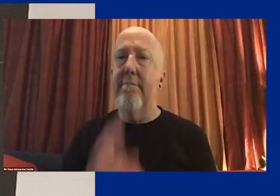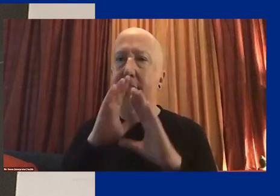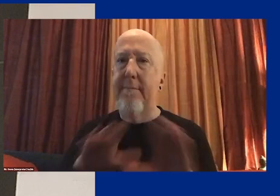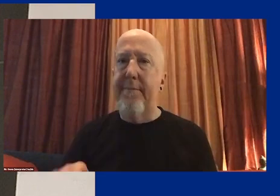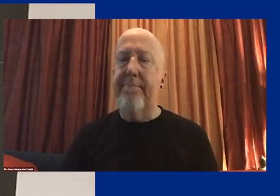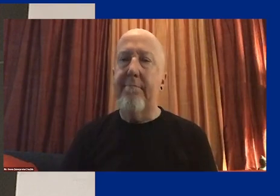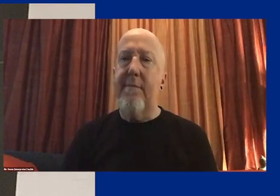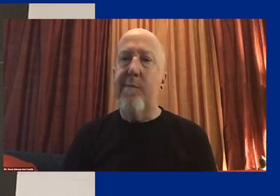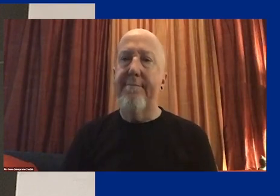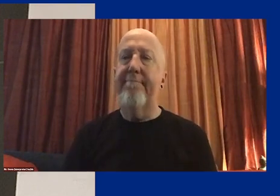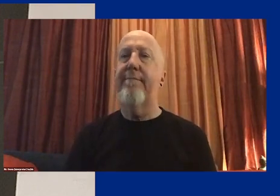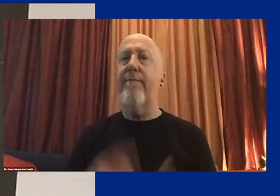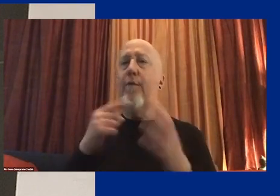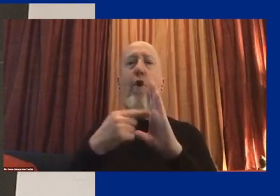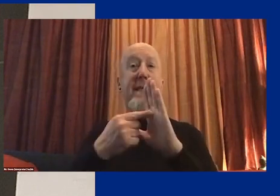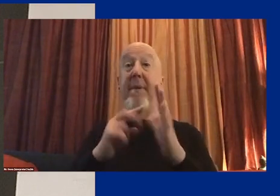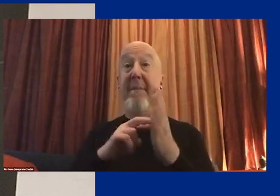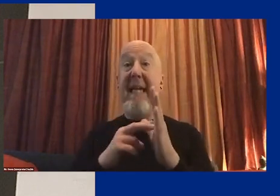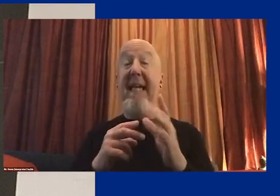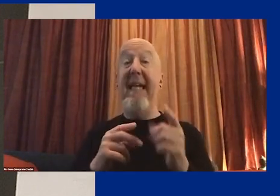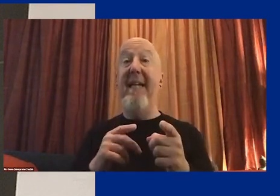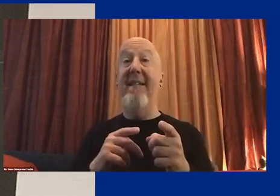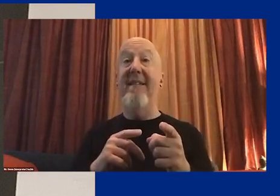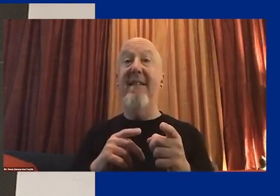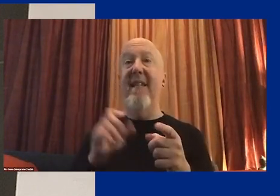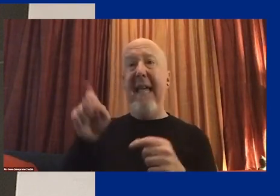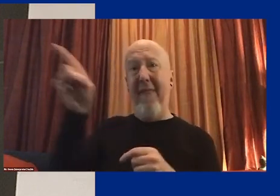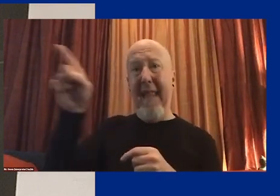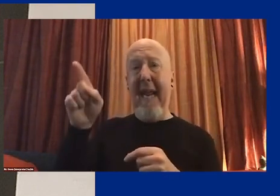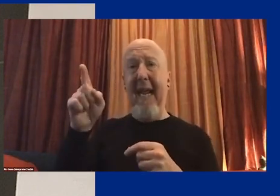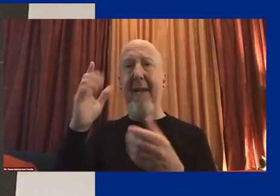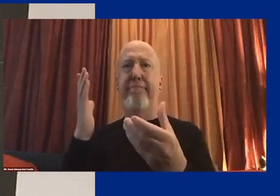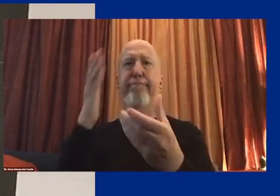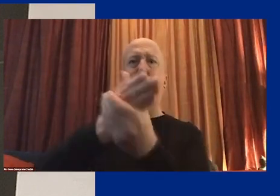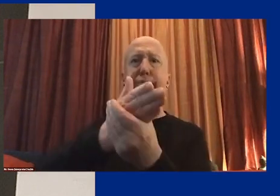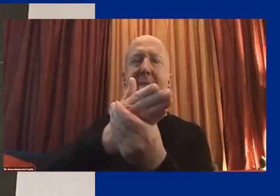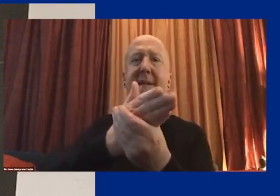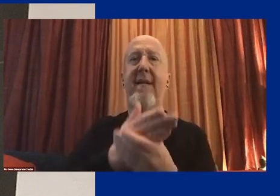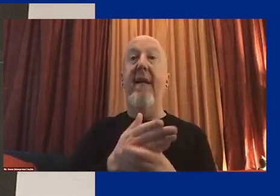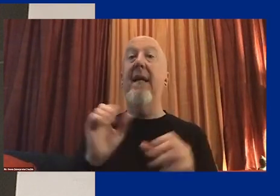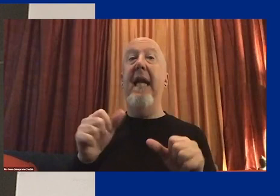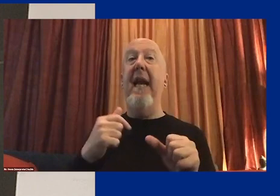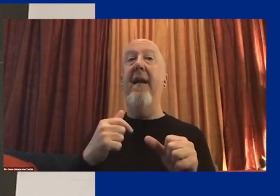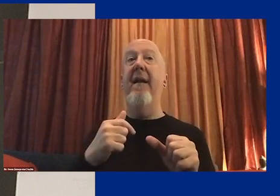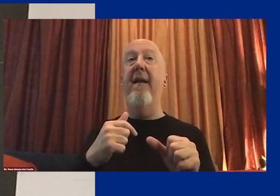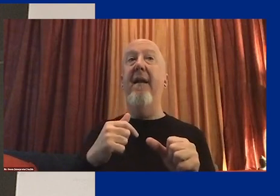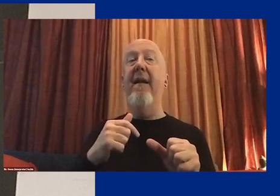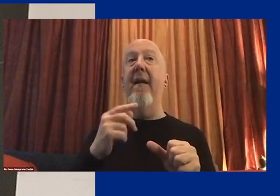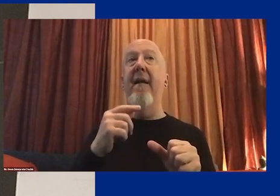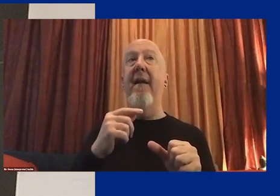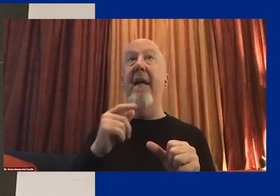So for instance, can they put something in their medical records that will be accessed if they